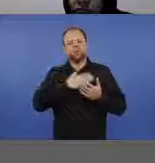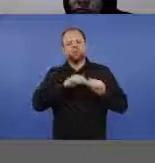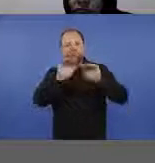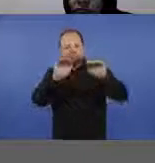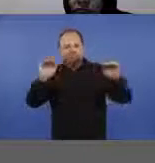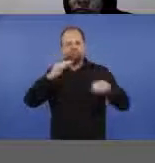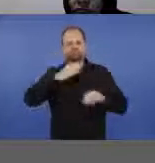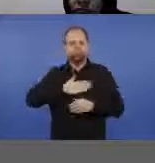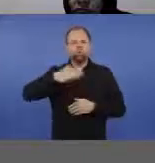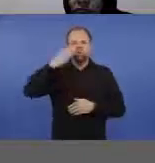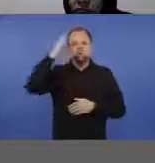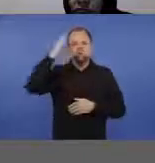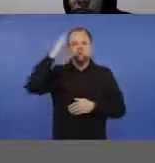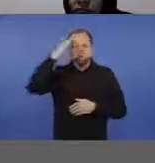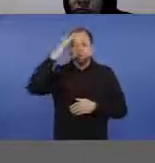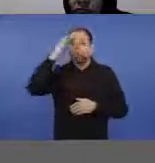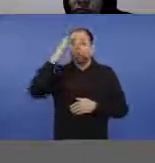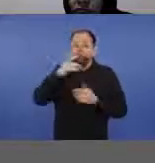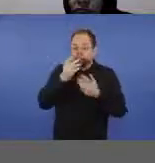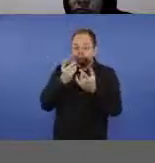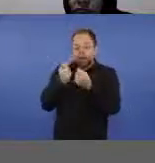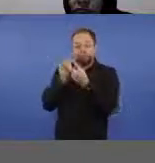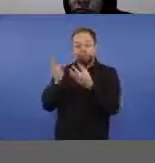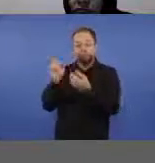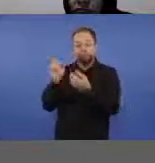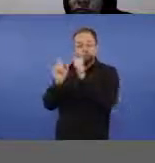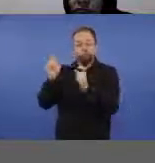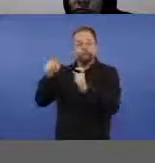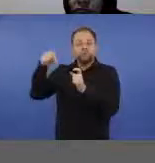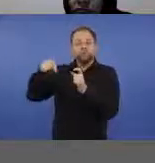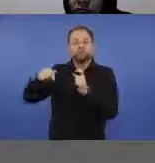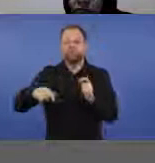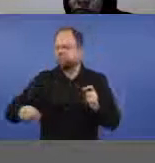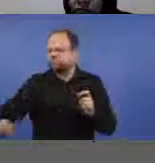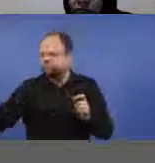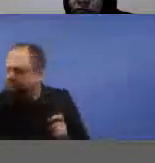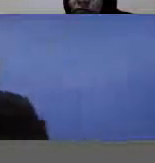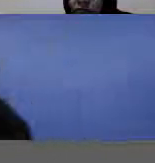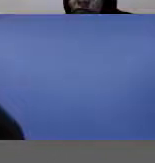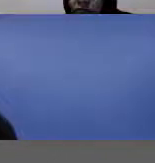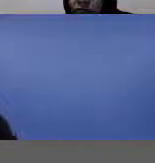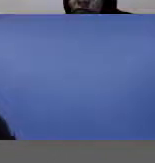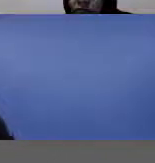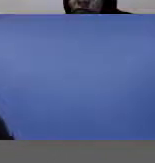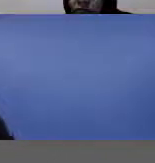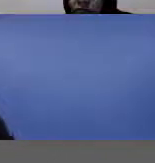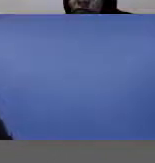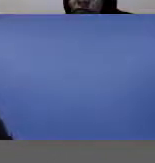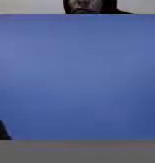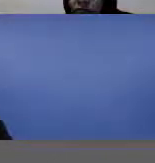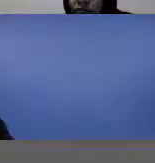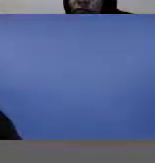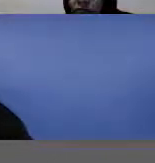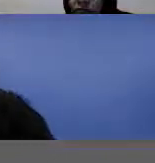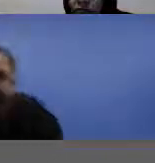The second email is my own email, and the third email is my colleague Janet Lord's email. If you have questions,